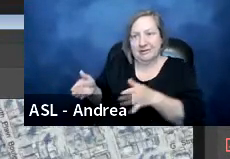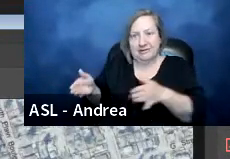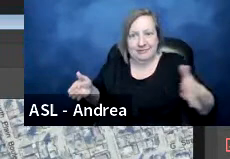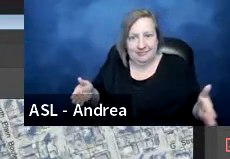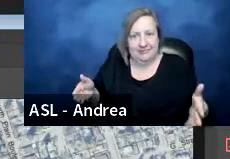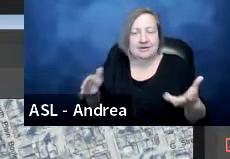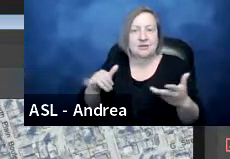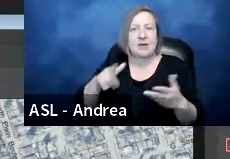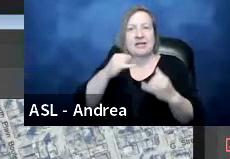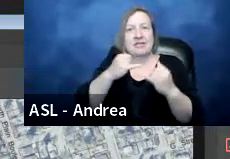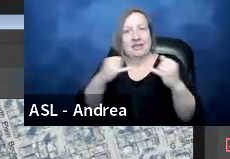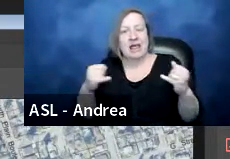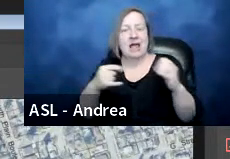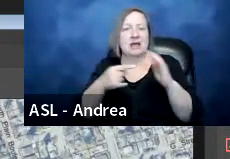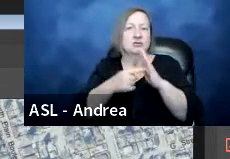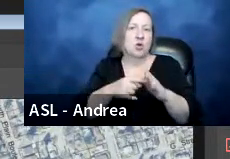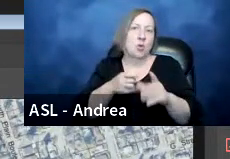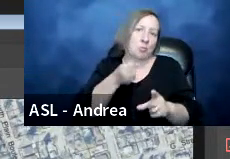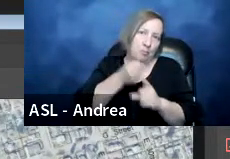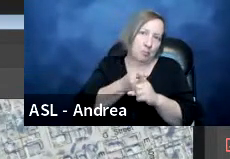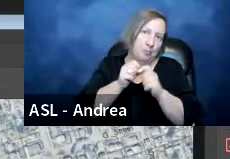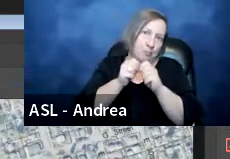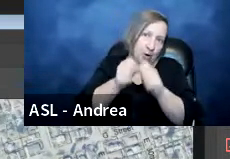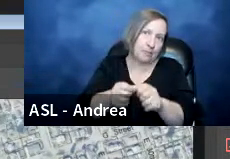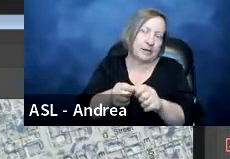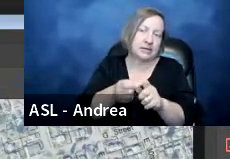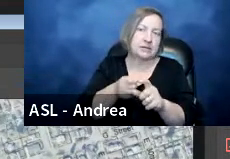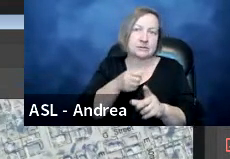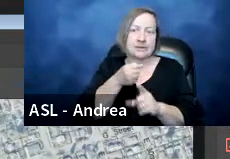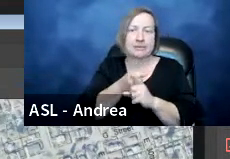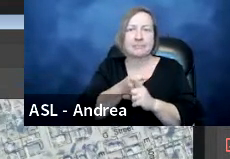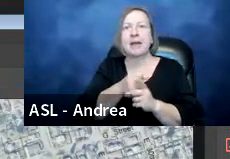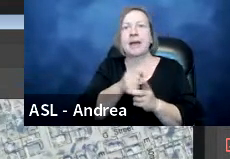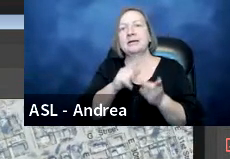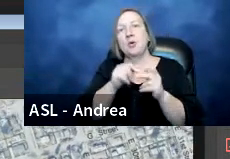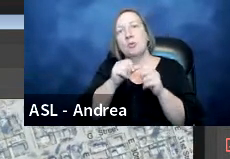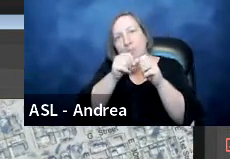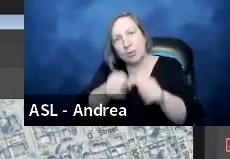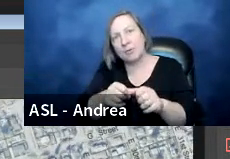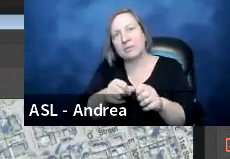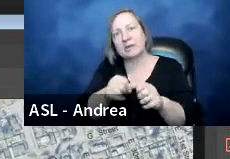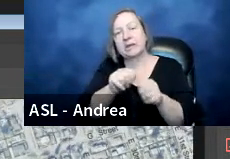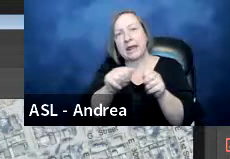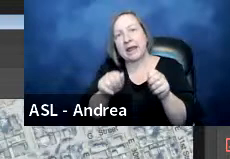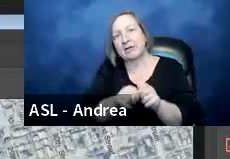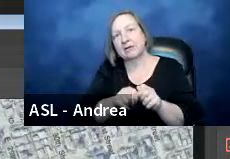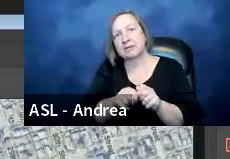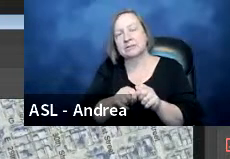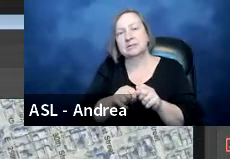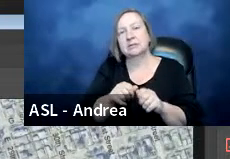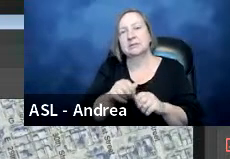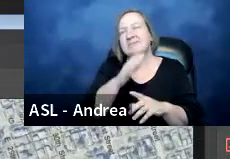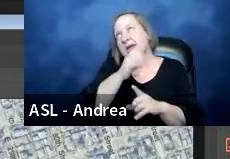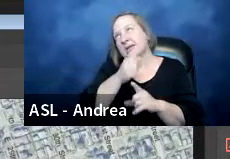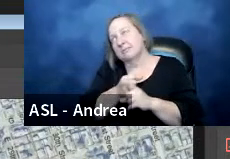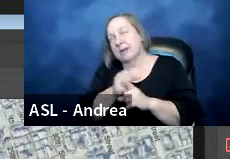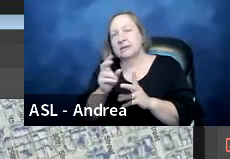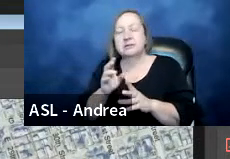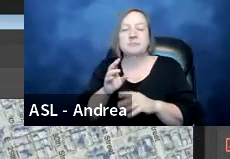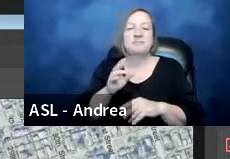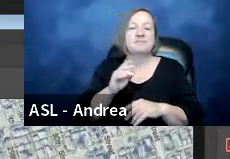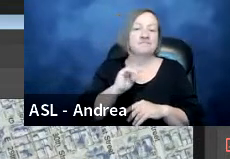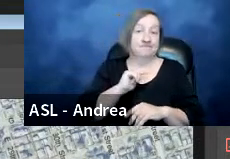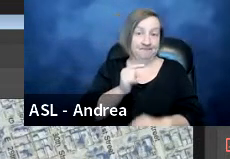the line work is reflecting permanent impacts or permanent areas of study, excuse me, not impacts.